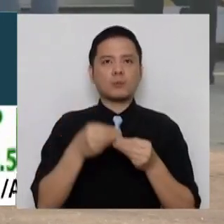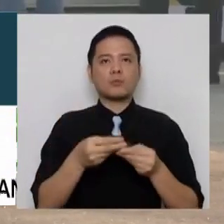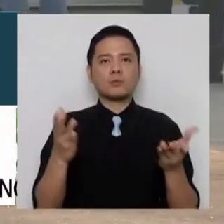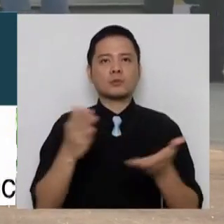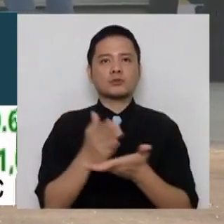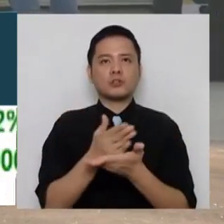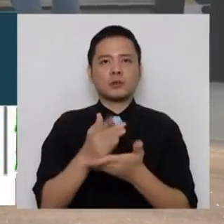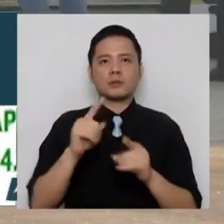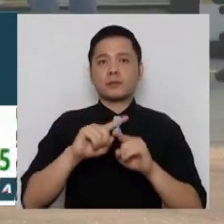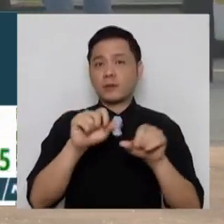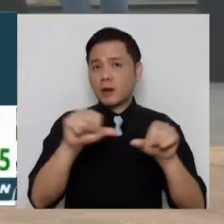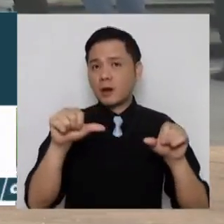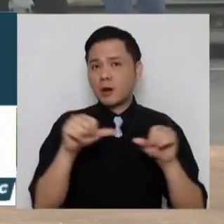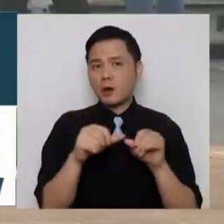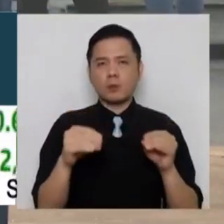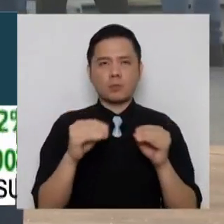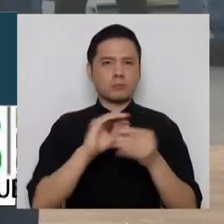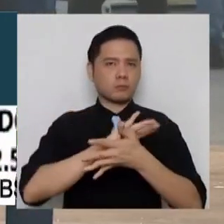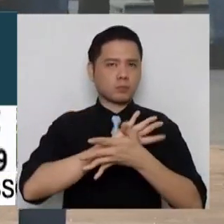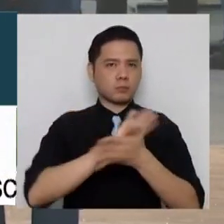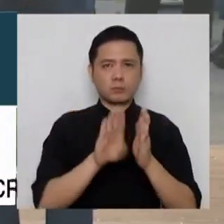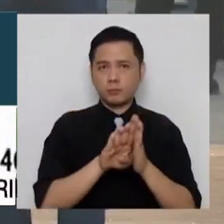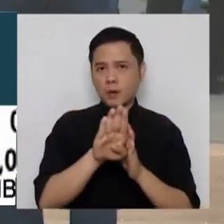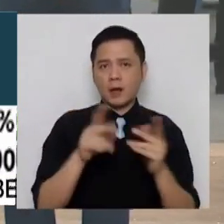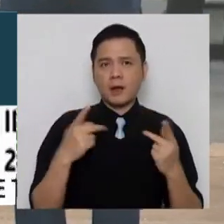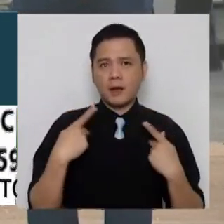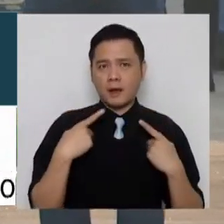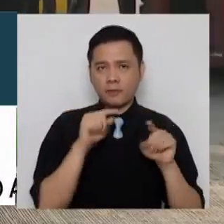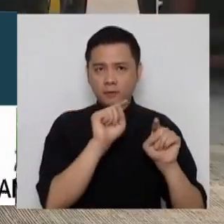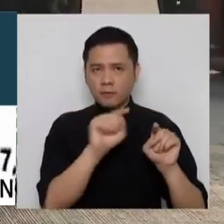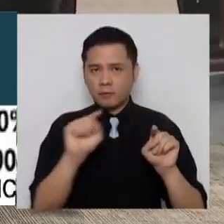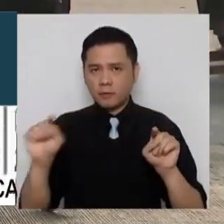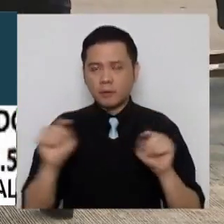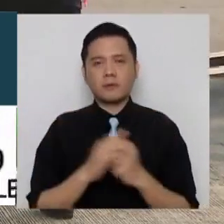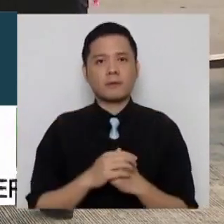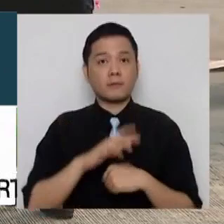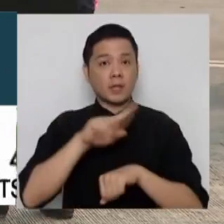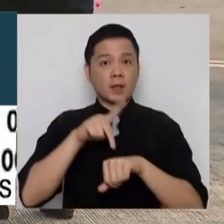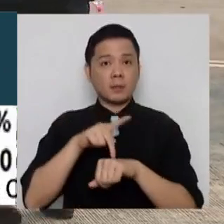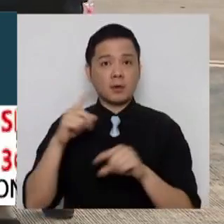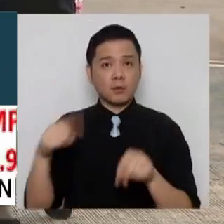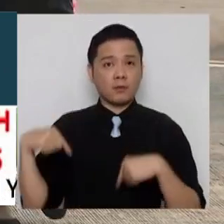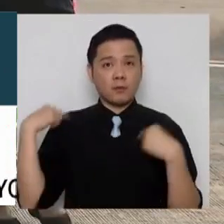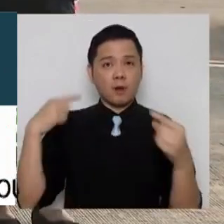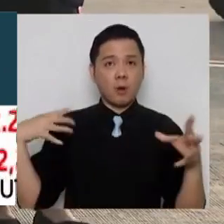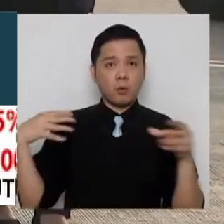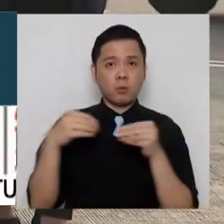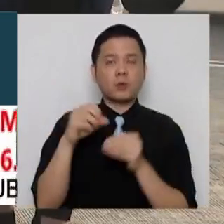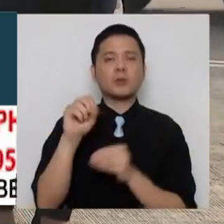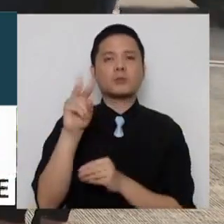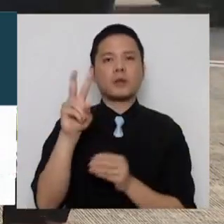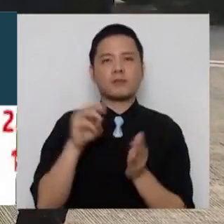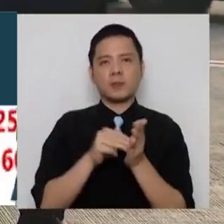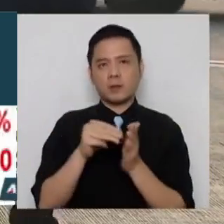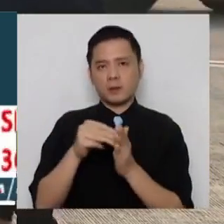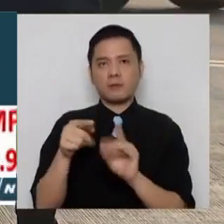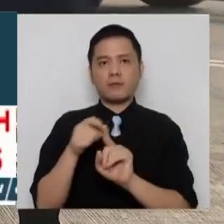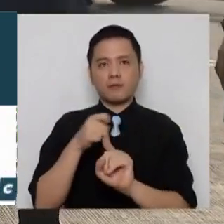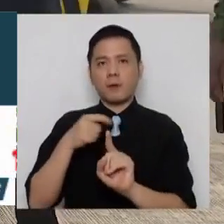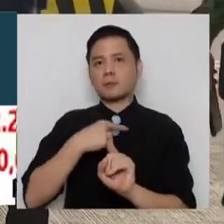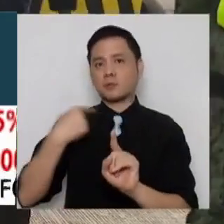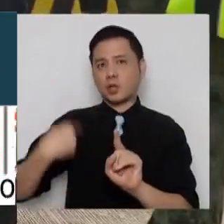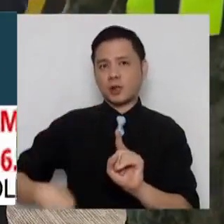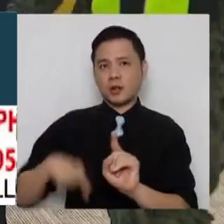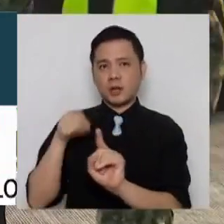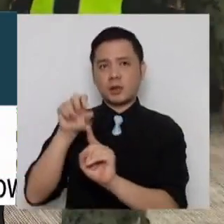areas experiencing COVID-19 surges. The Philippines has so far received 12 million doses from the Chinese